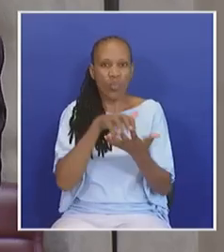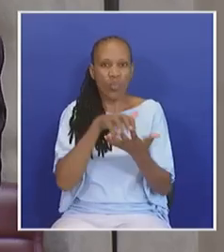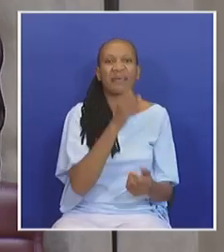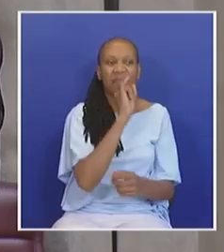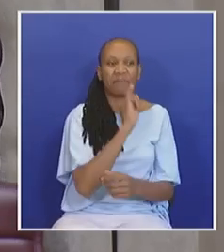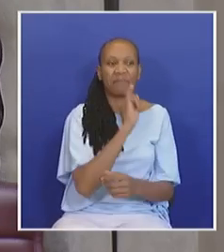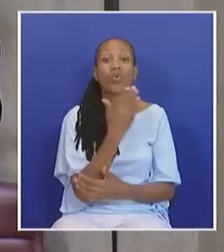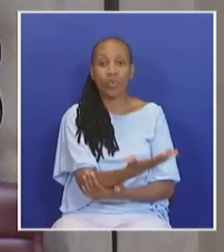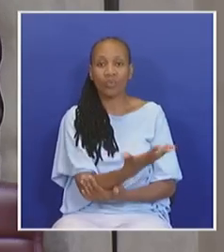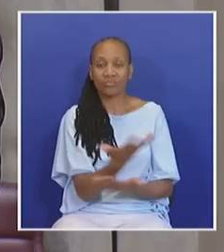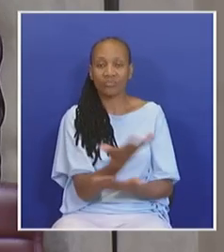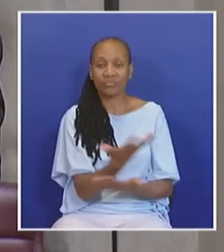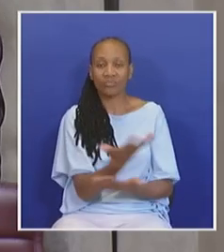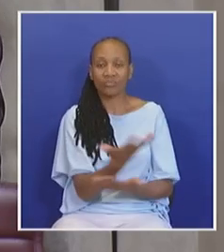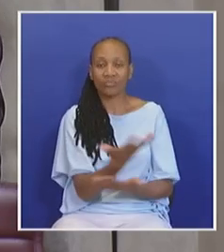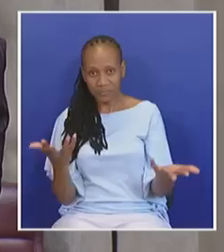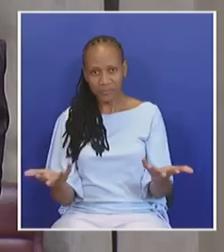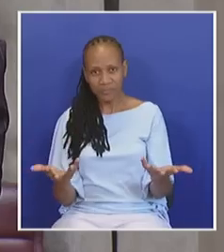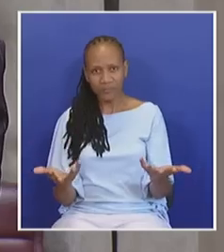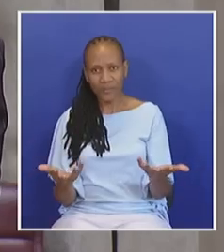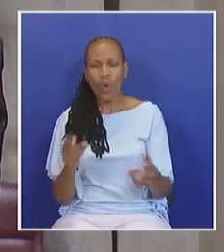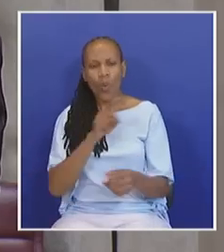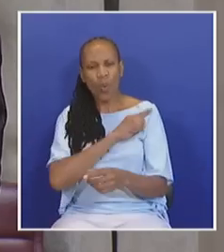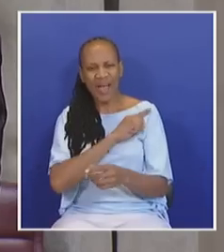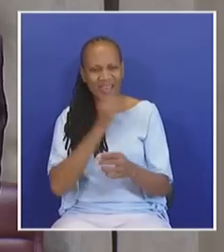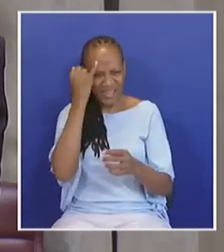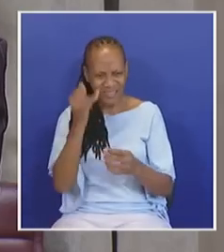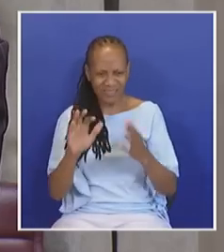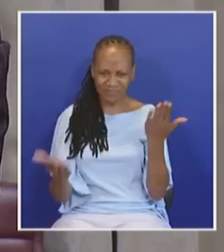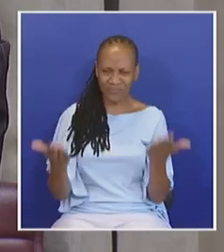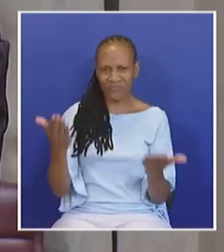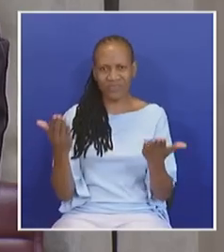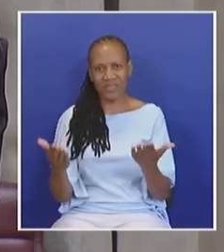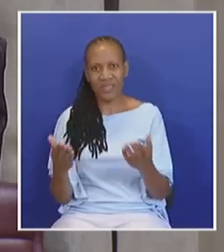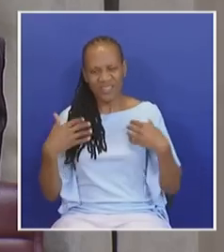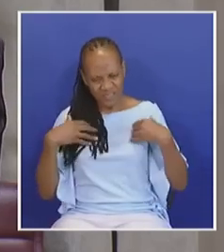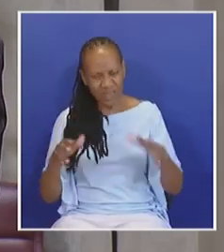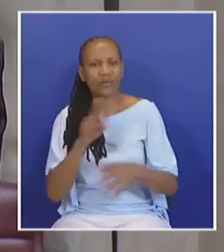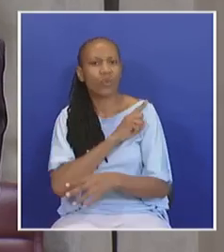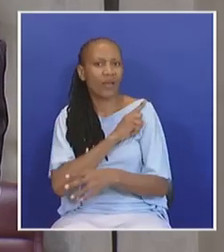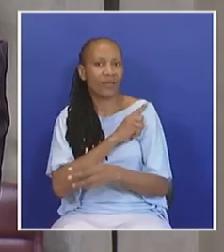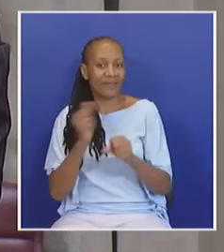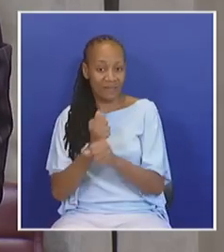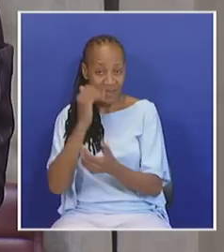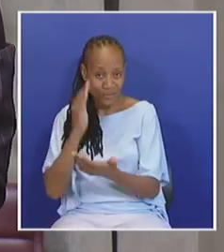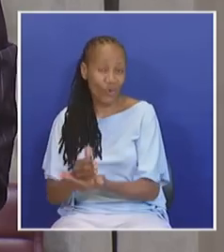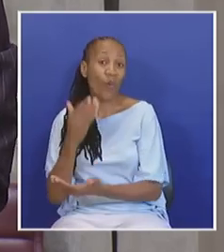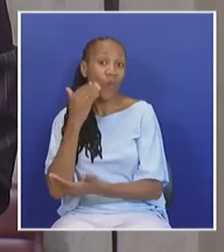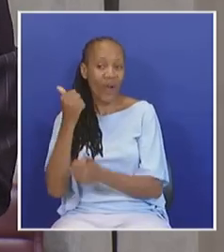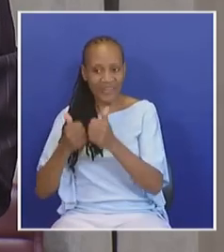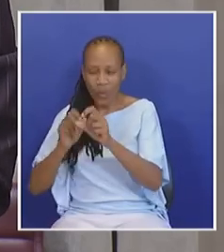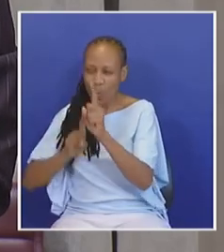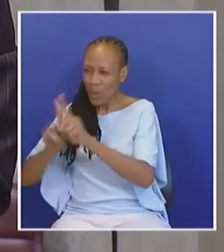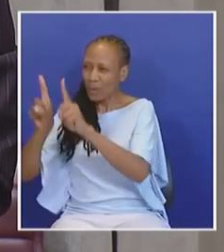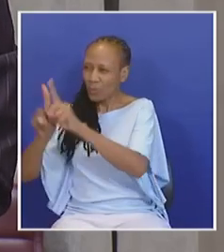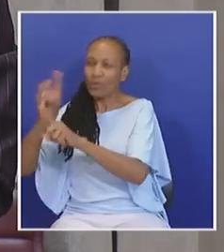It was constructed to distort the playing field such that most whites were social and economic winners and